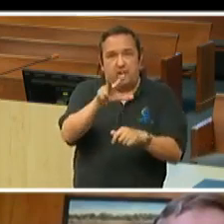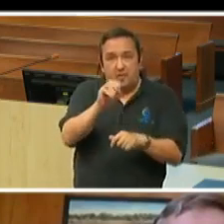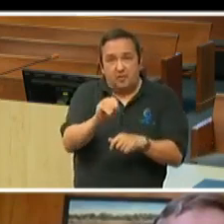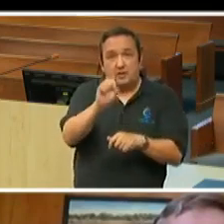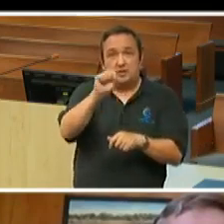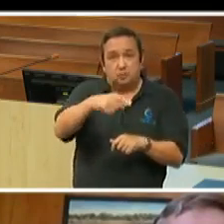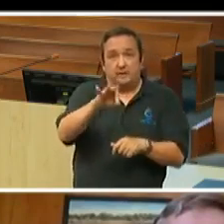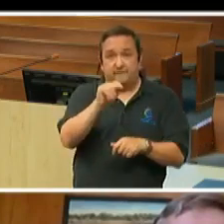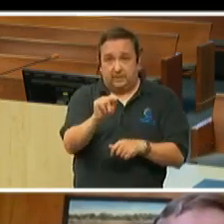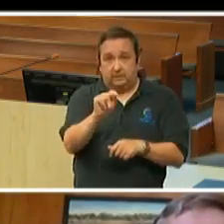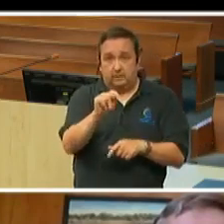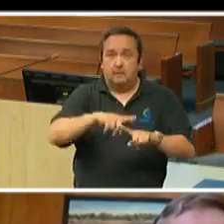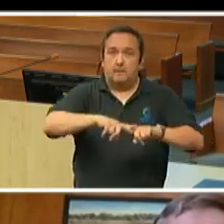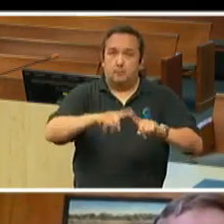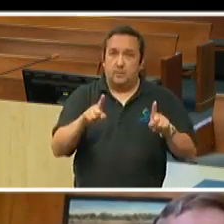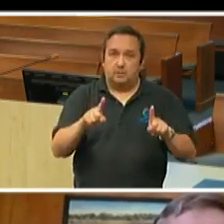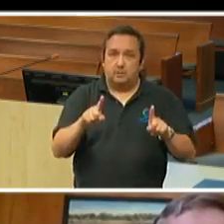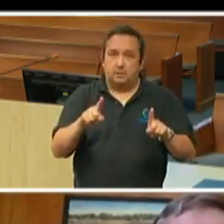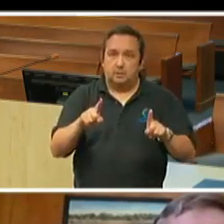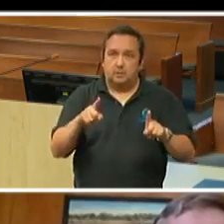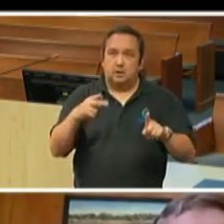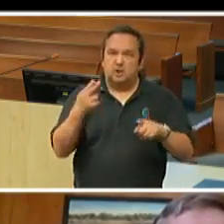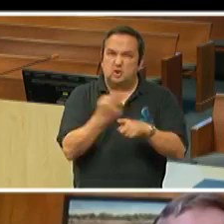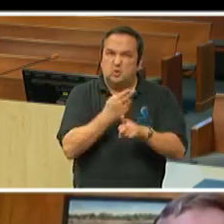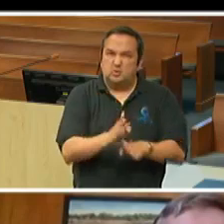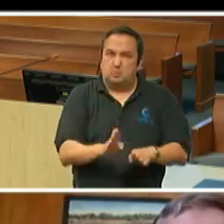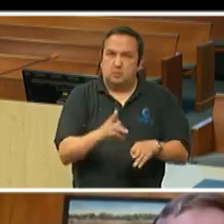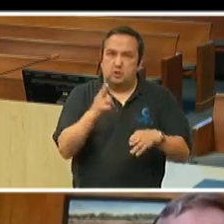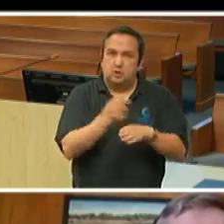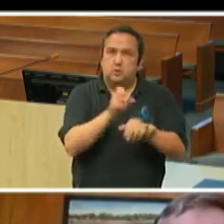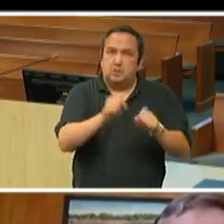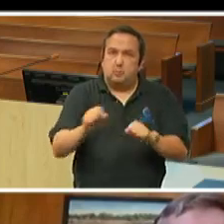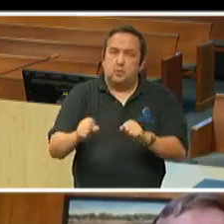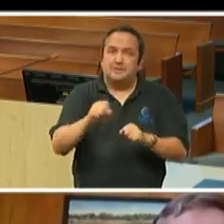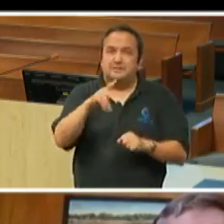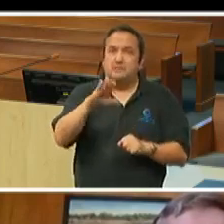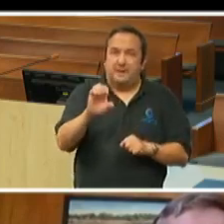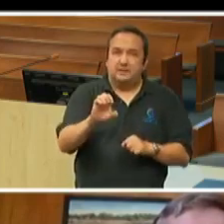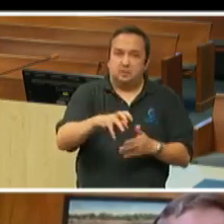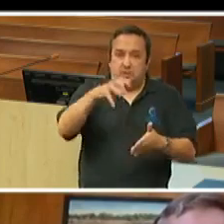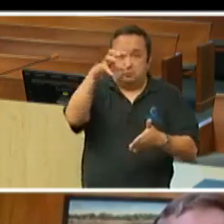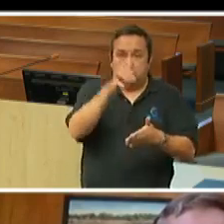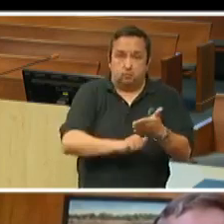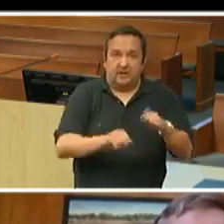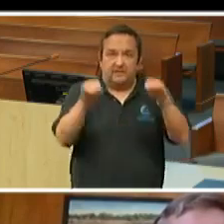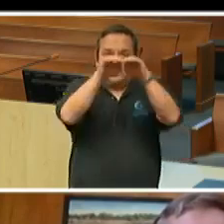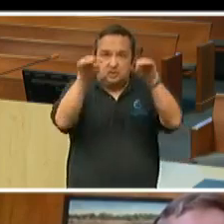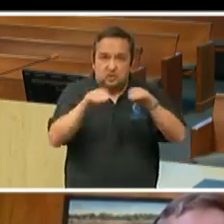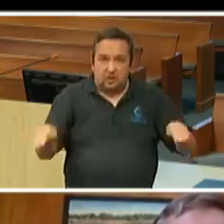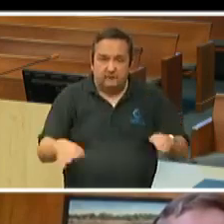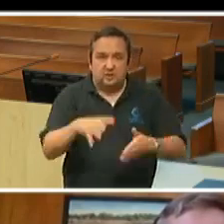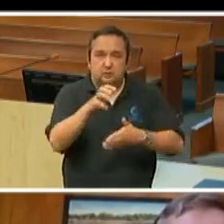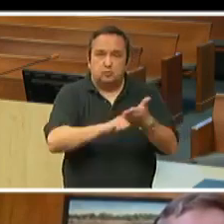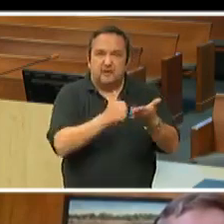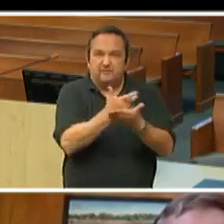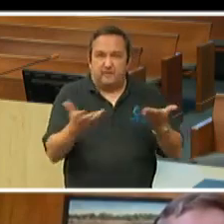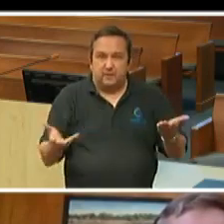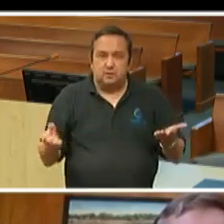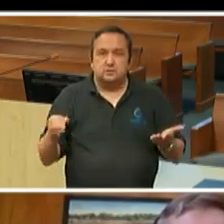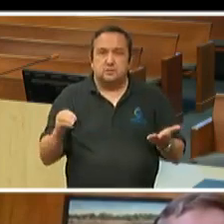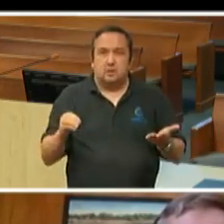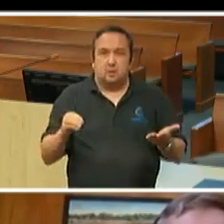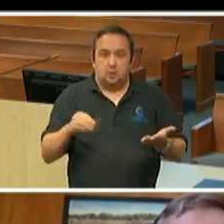1 person per 30 square feet, but it's usable space, so they subtract the shelving and the other items. So to do